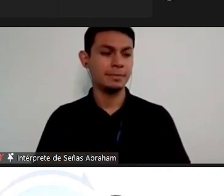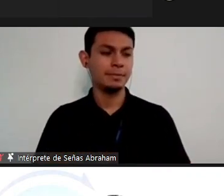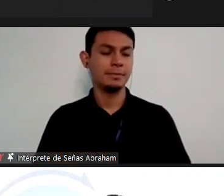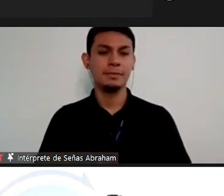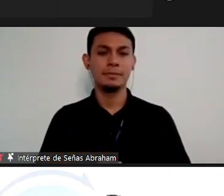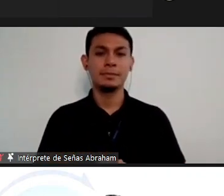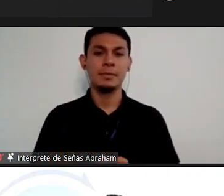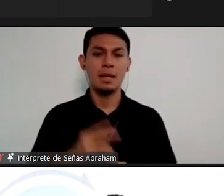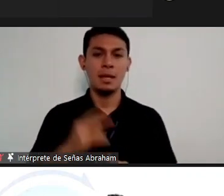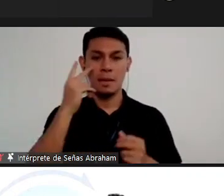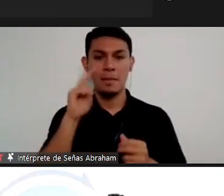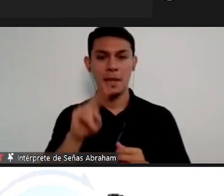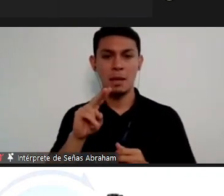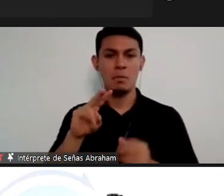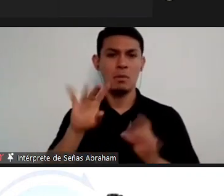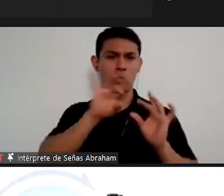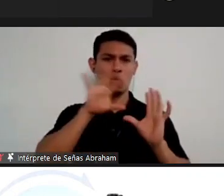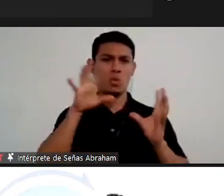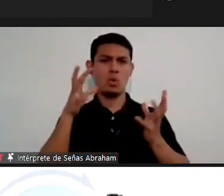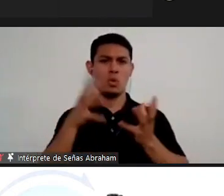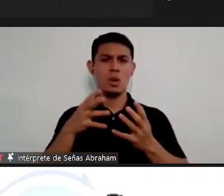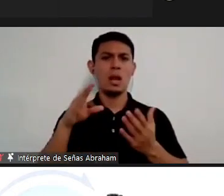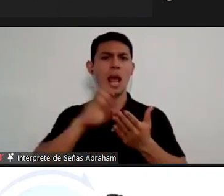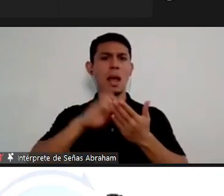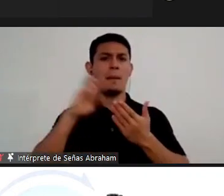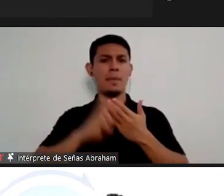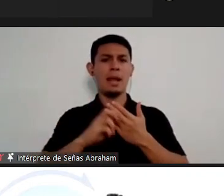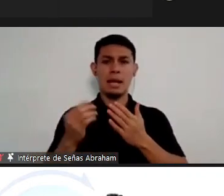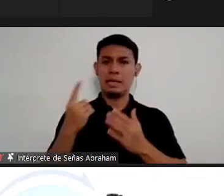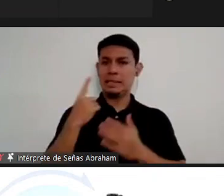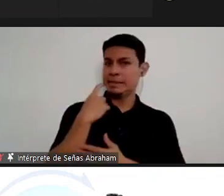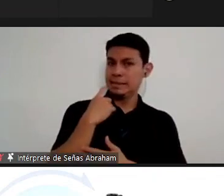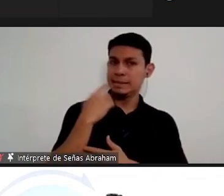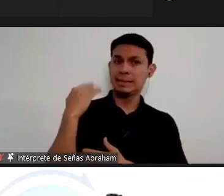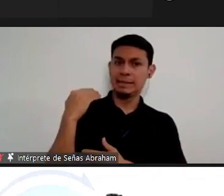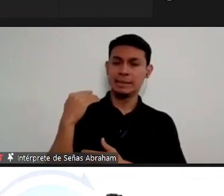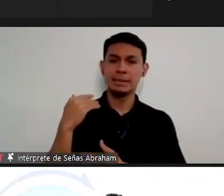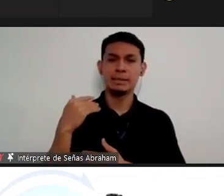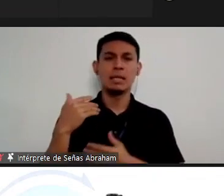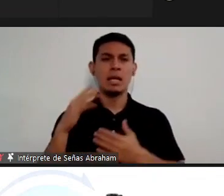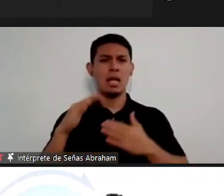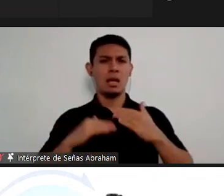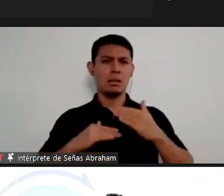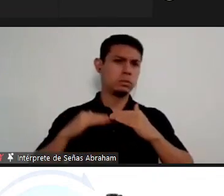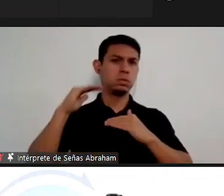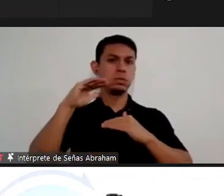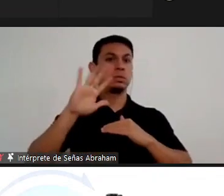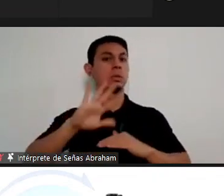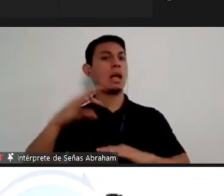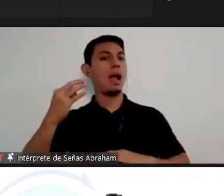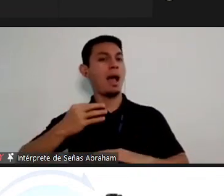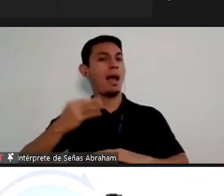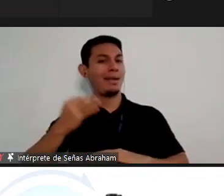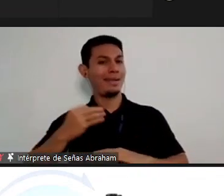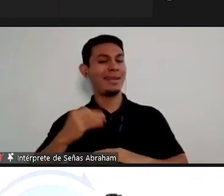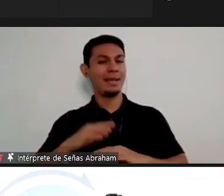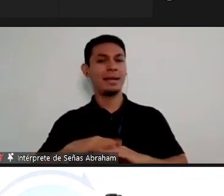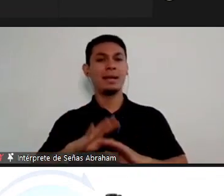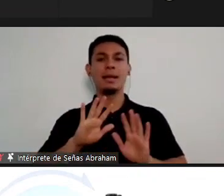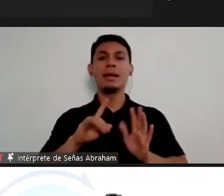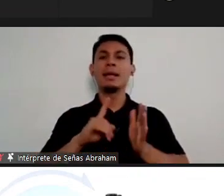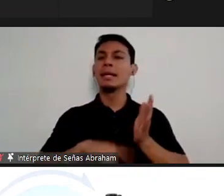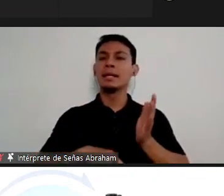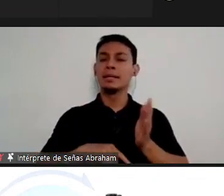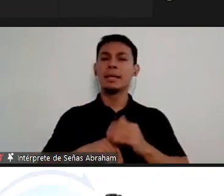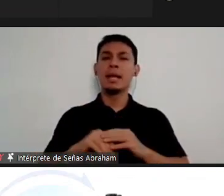say that we see at a global level that the most recent plans have improved their quality